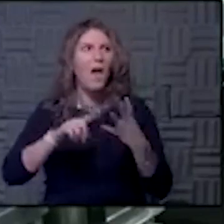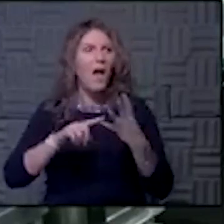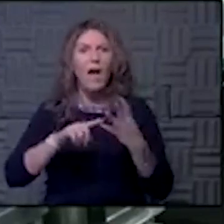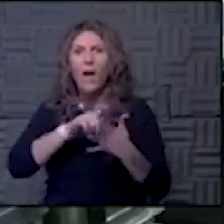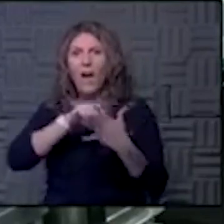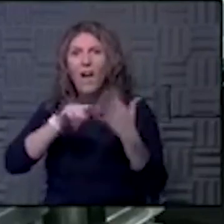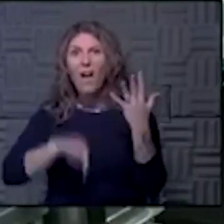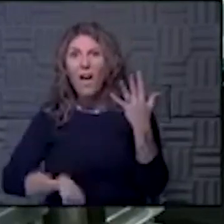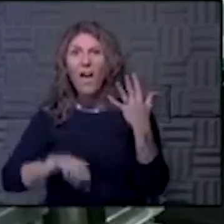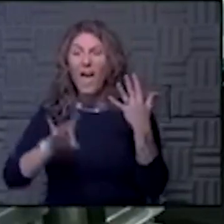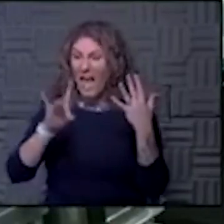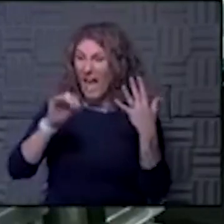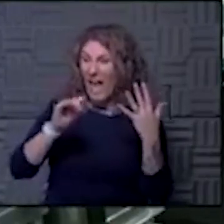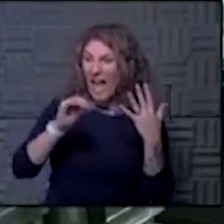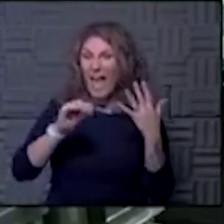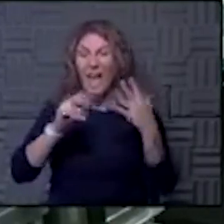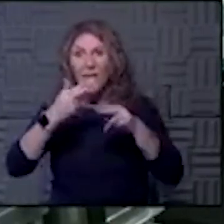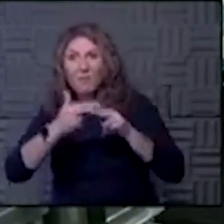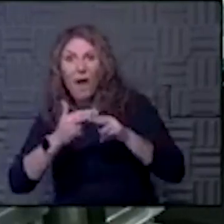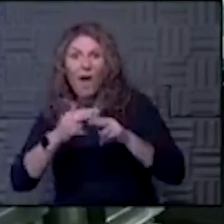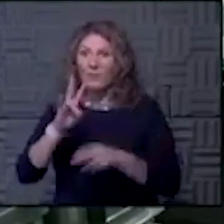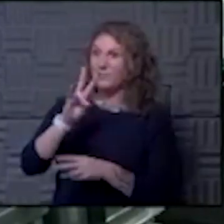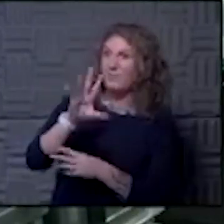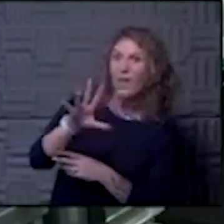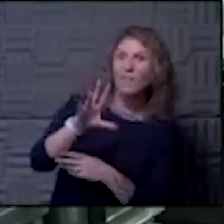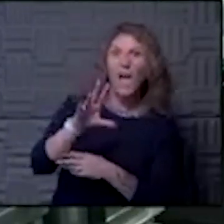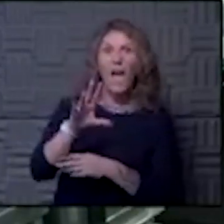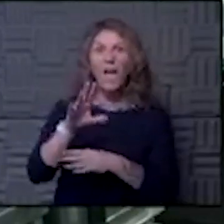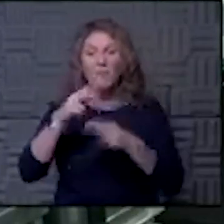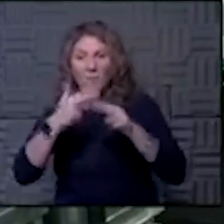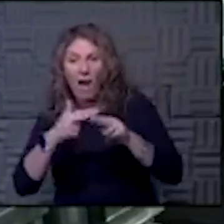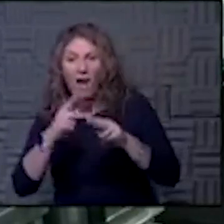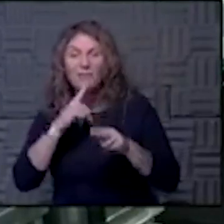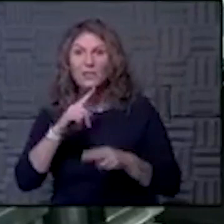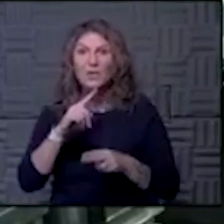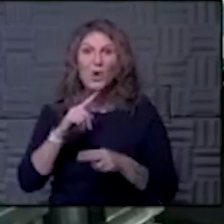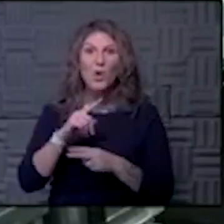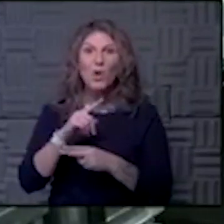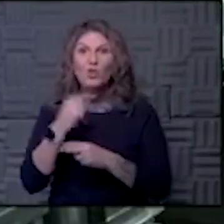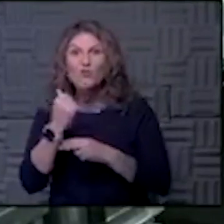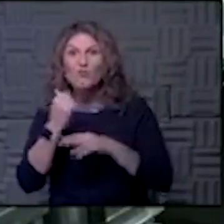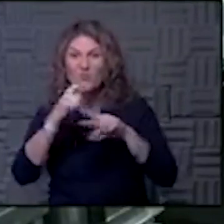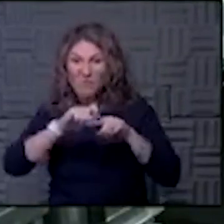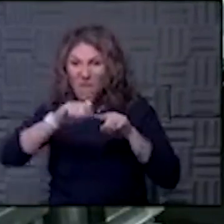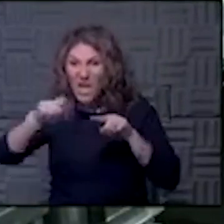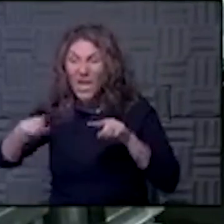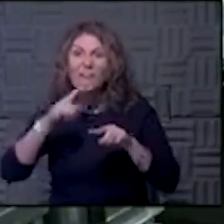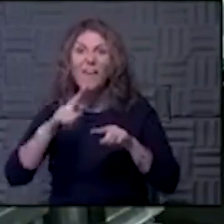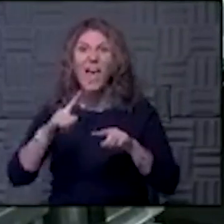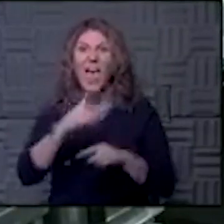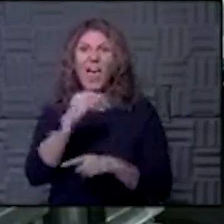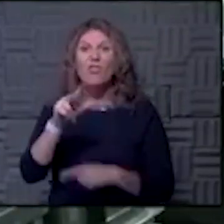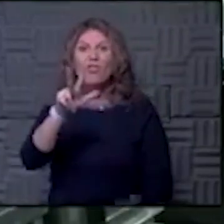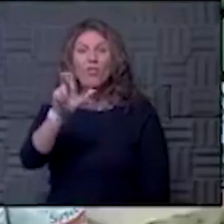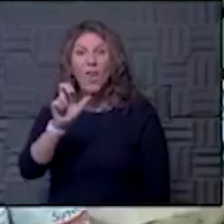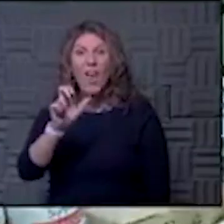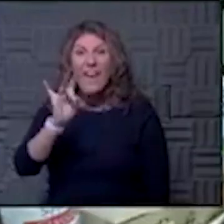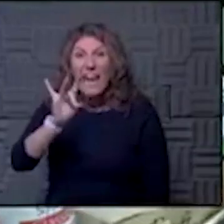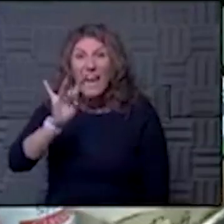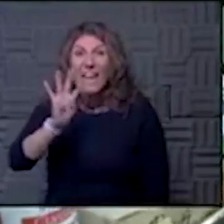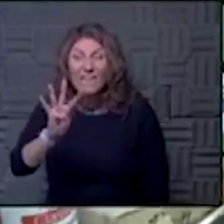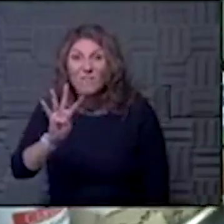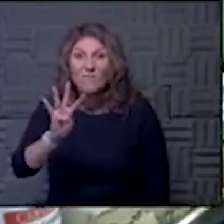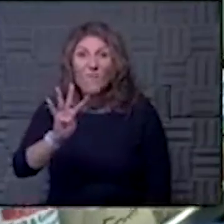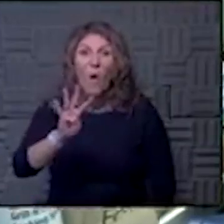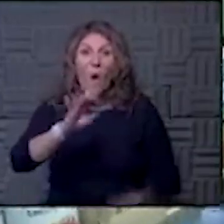pounds of candied yams, 75 pounds of cranberry sauce, 120 pounds of green bean casserole, and 384 slices of pumpkin and apple